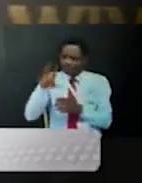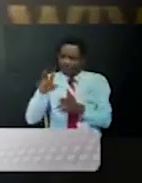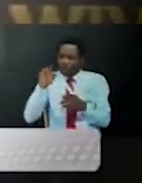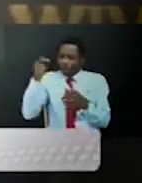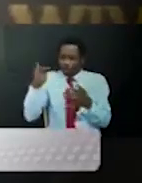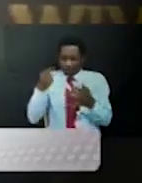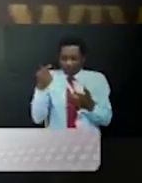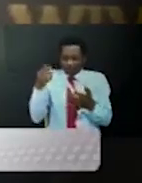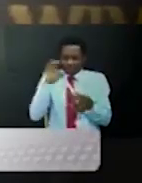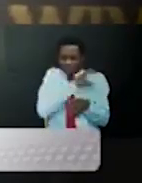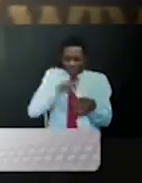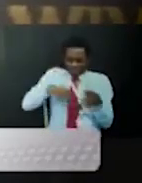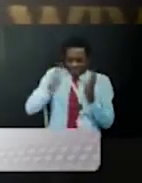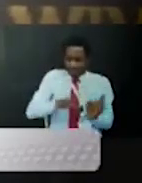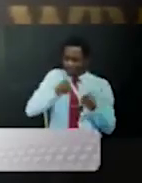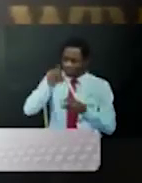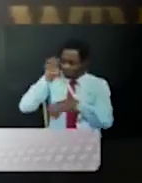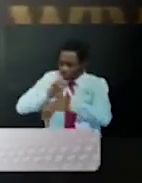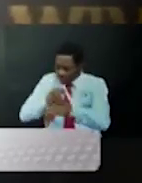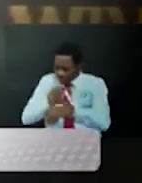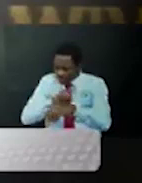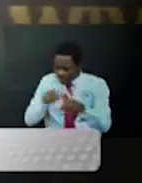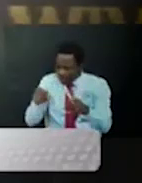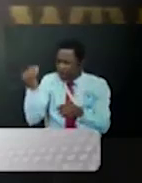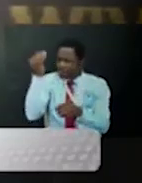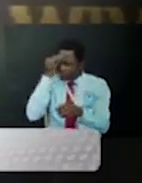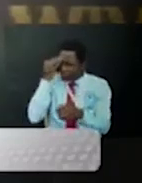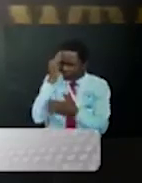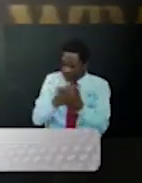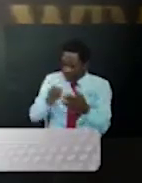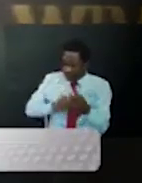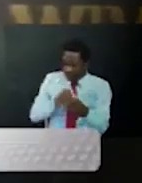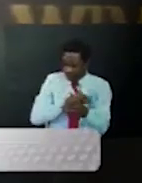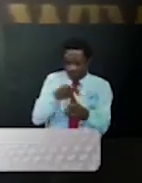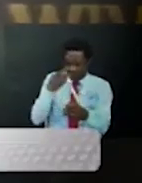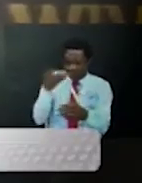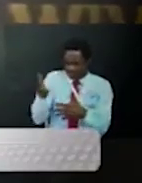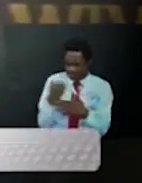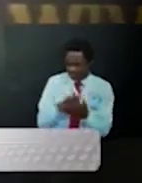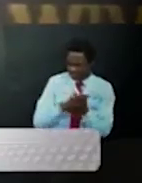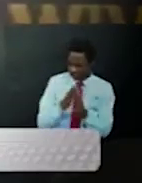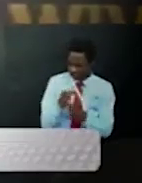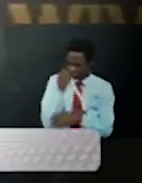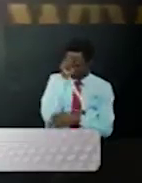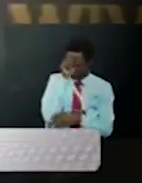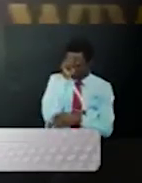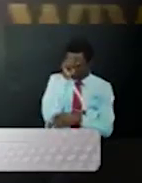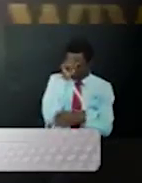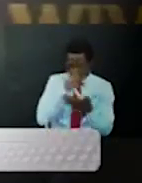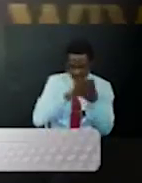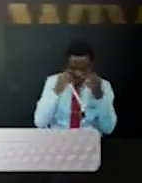And I knew some of our members were there. I knew. The thought of that kept